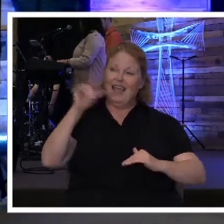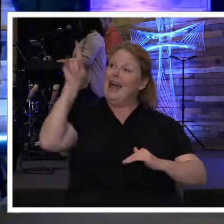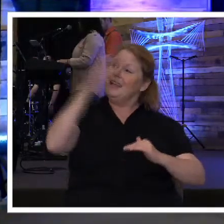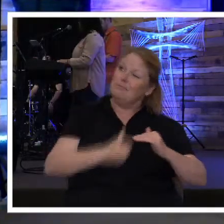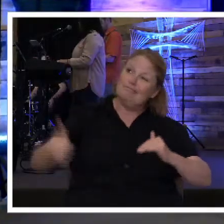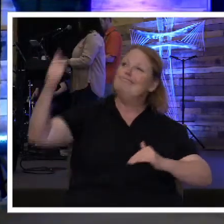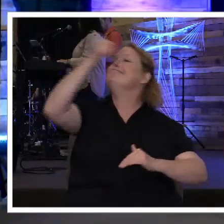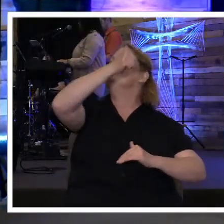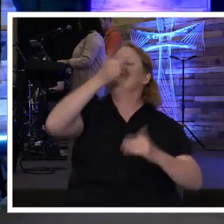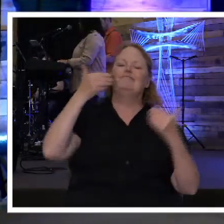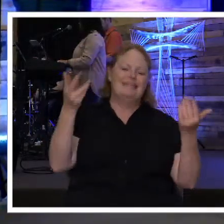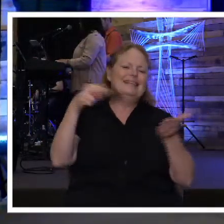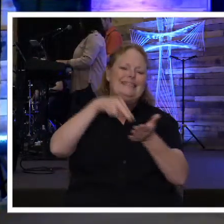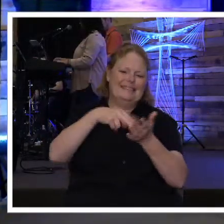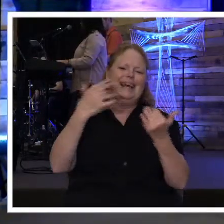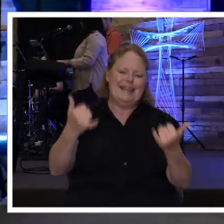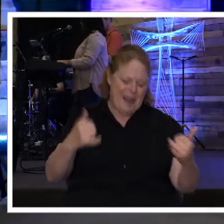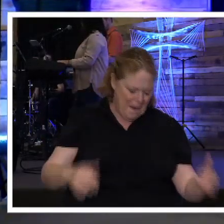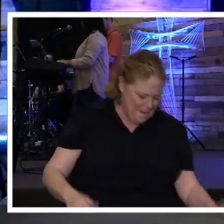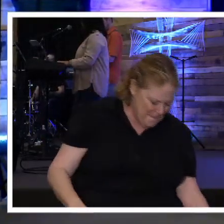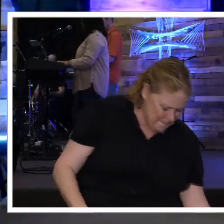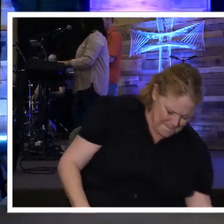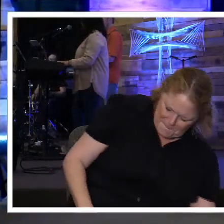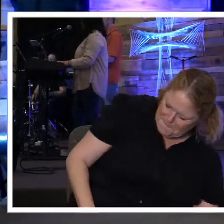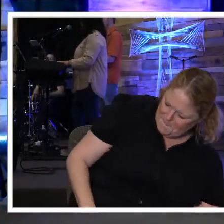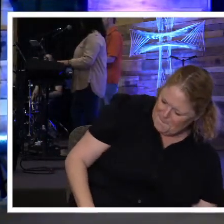Lords. Stand with me, please.